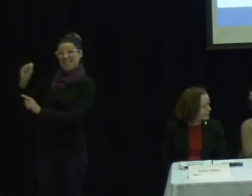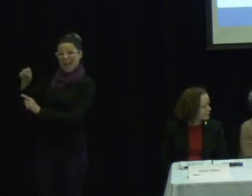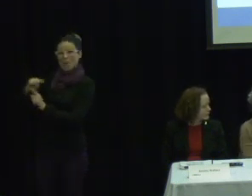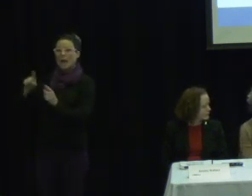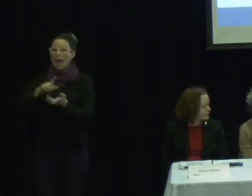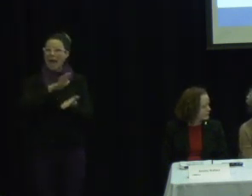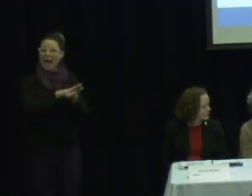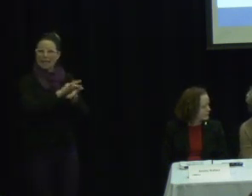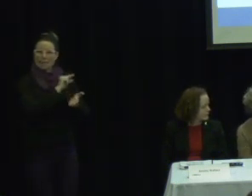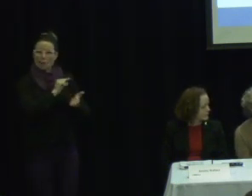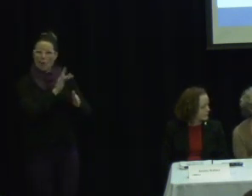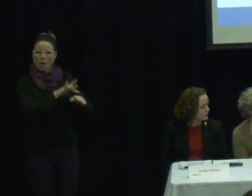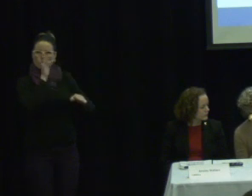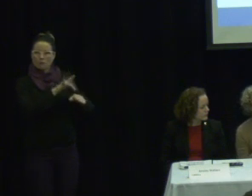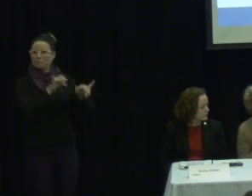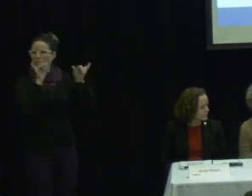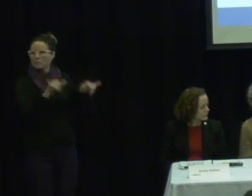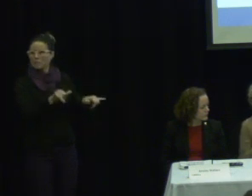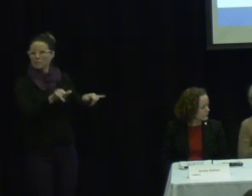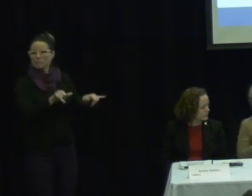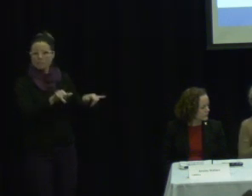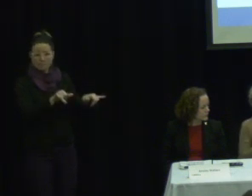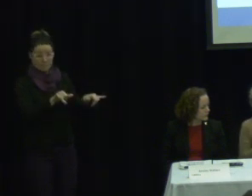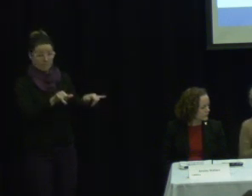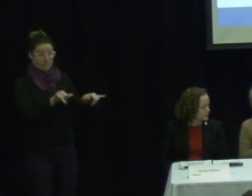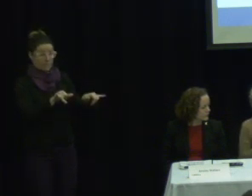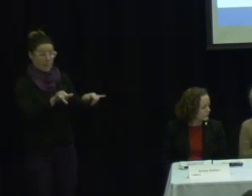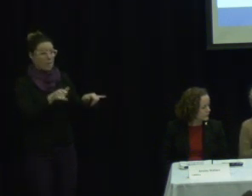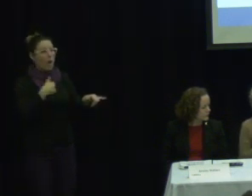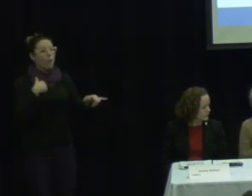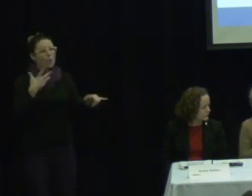academic quality that we've been talking about,